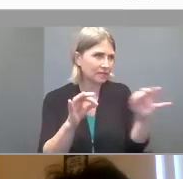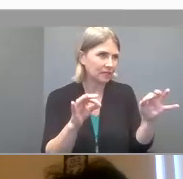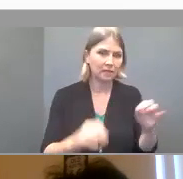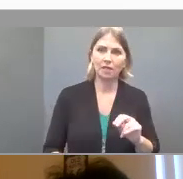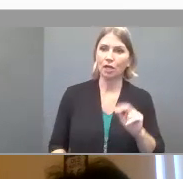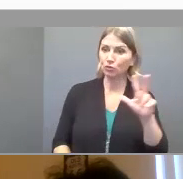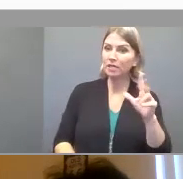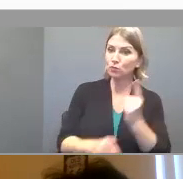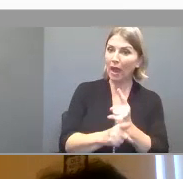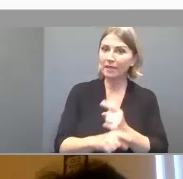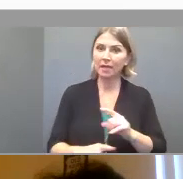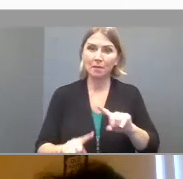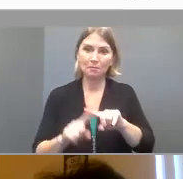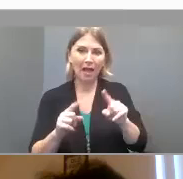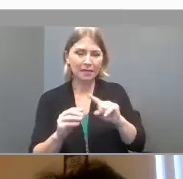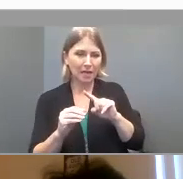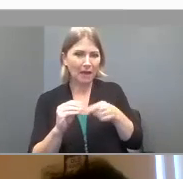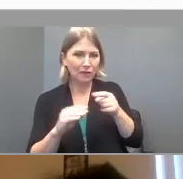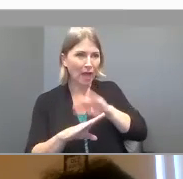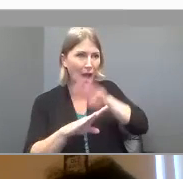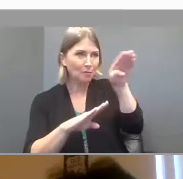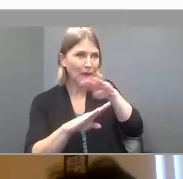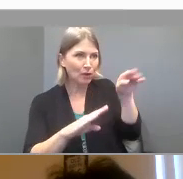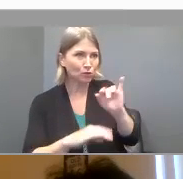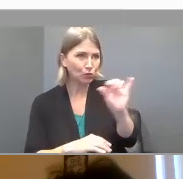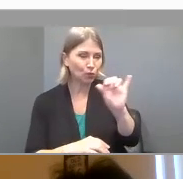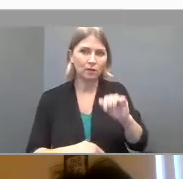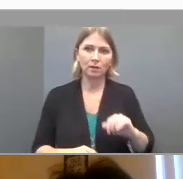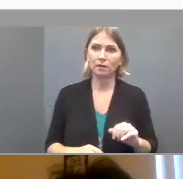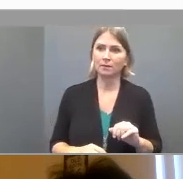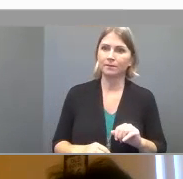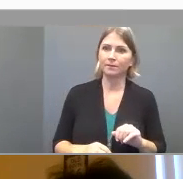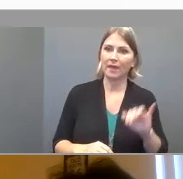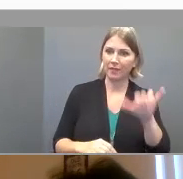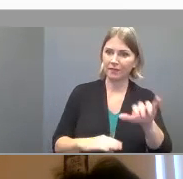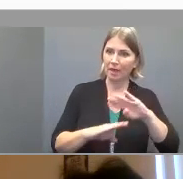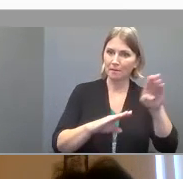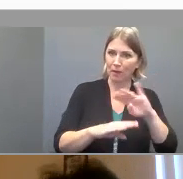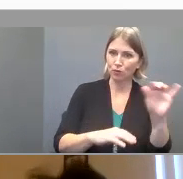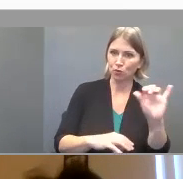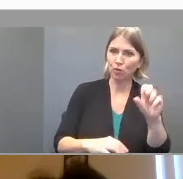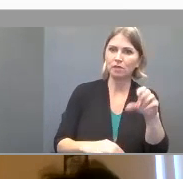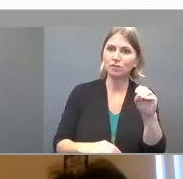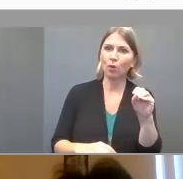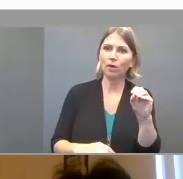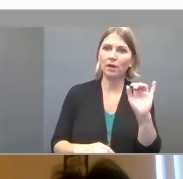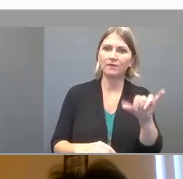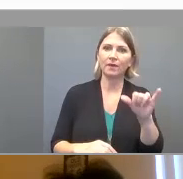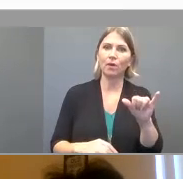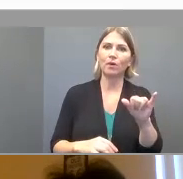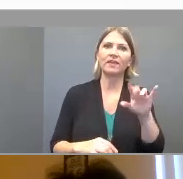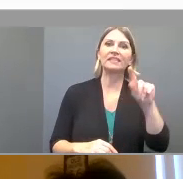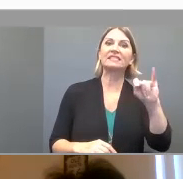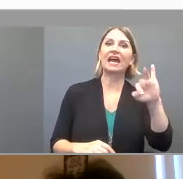correct. Yeah, but the tighter bound is 2. The tighter bound is 2. Okay, so Yeah. if the tighter, I will come to the tighter bound in a second.